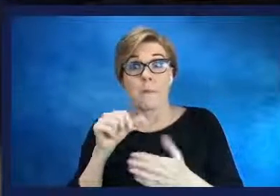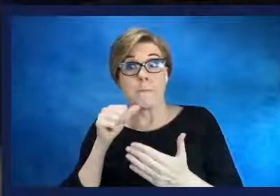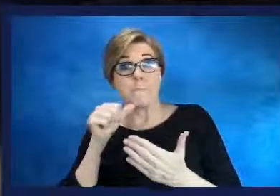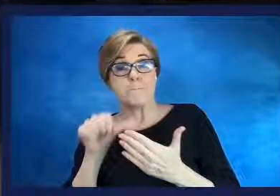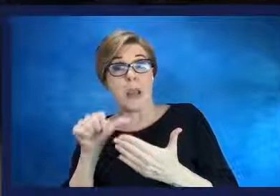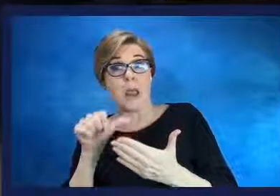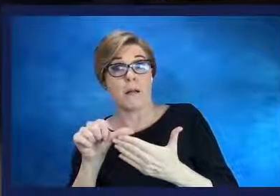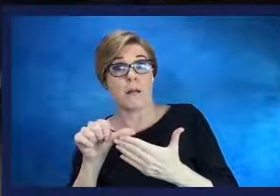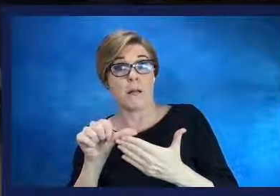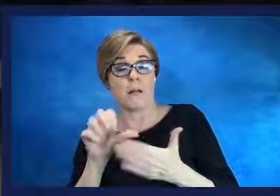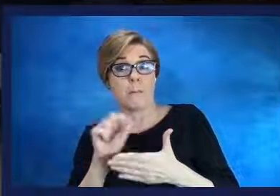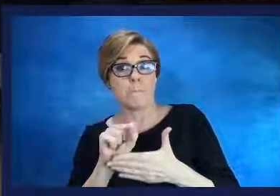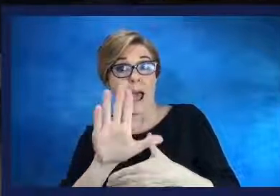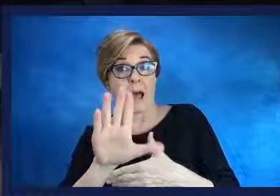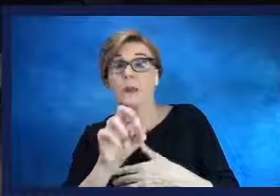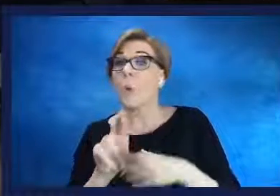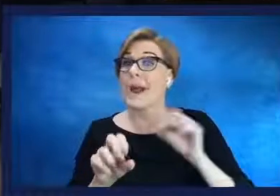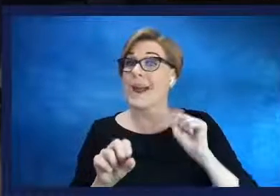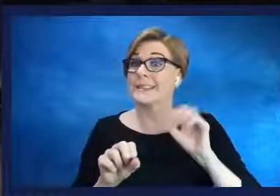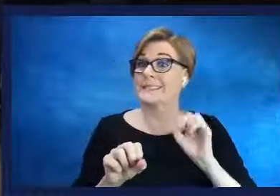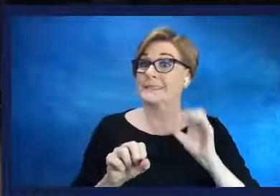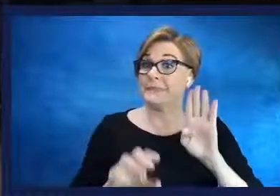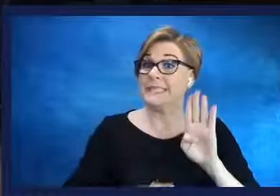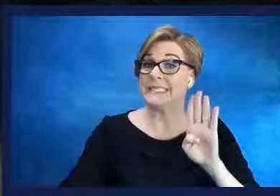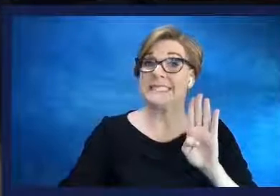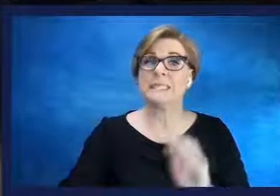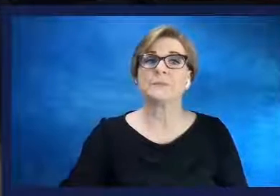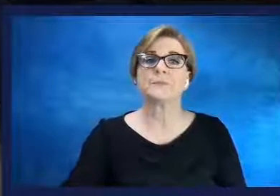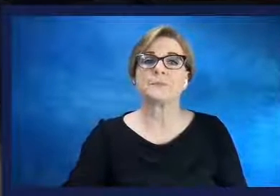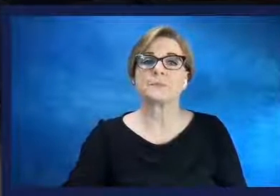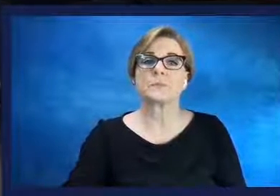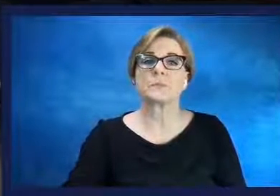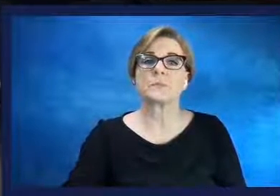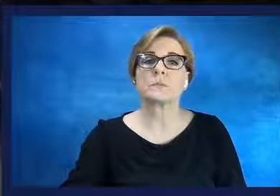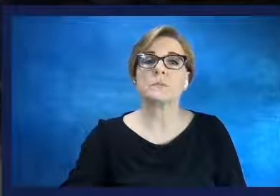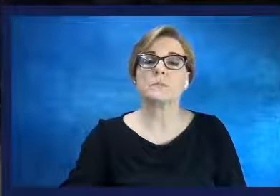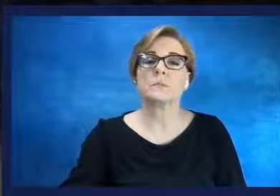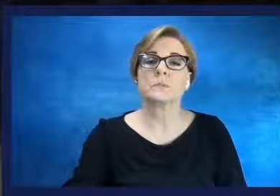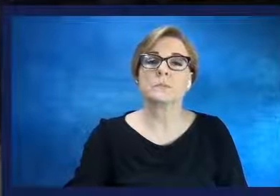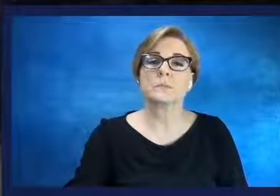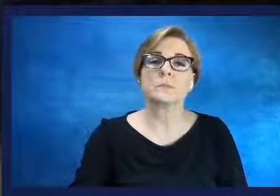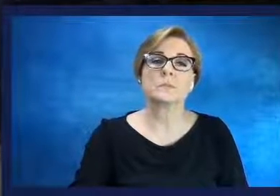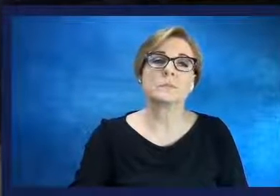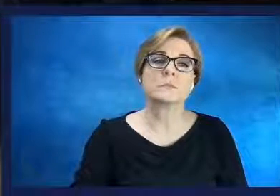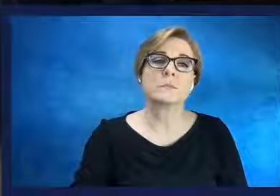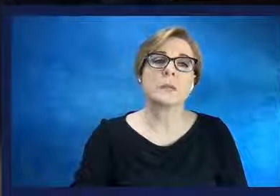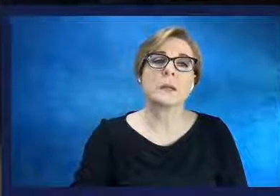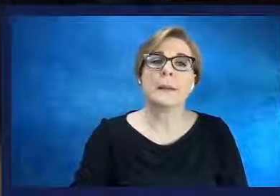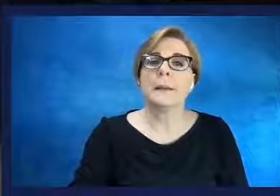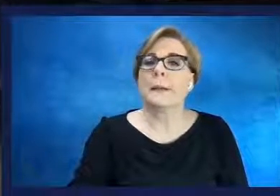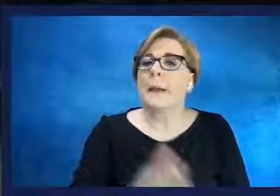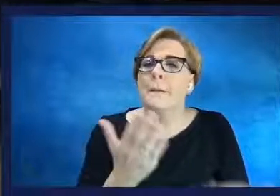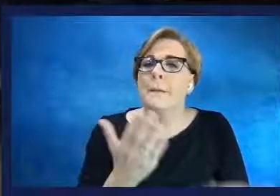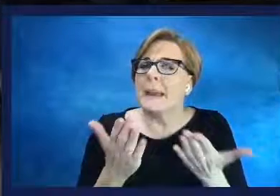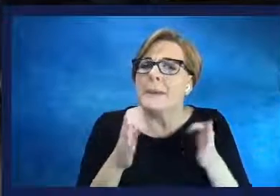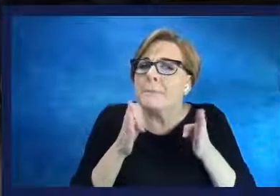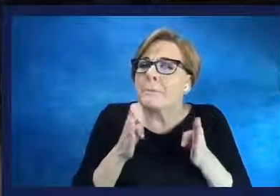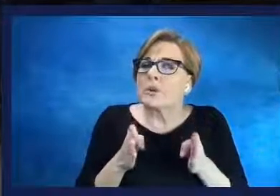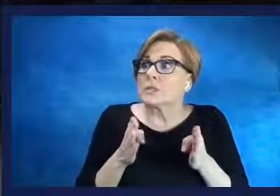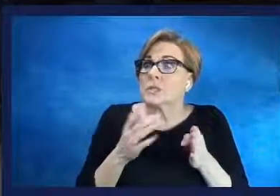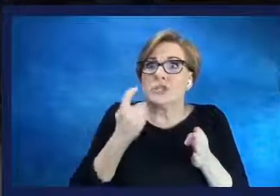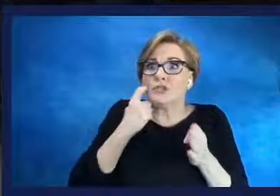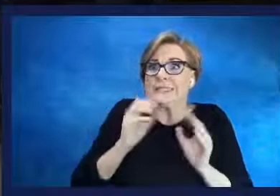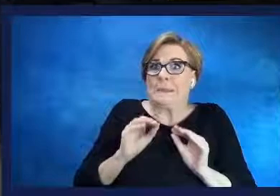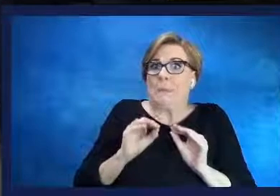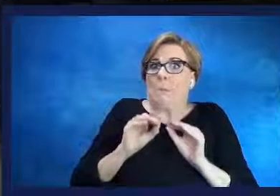the forefront is I'm now newly residing in this assistive living home. So I want to register here.